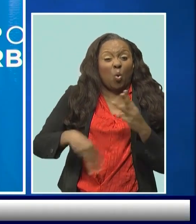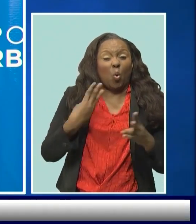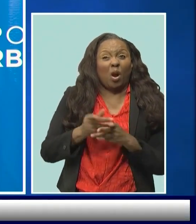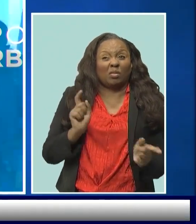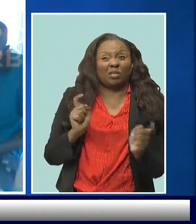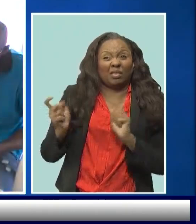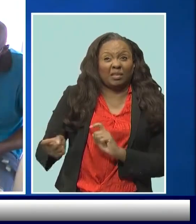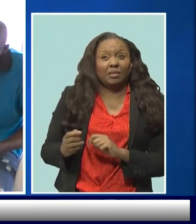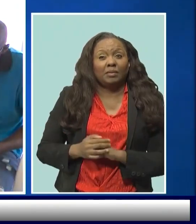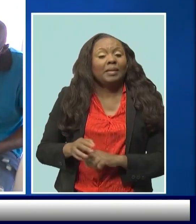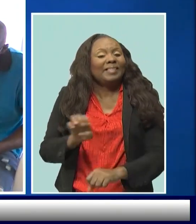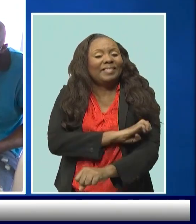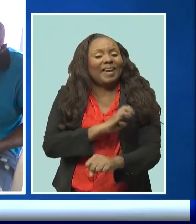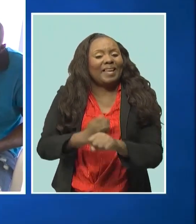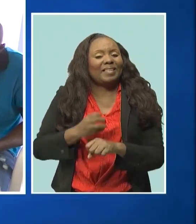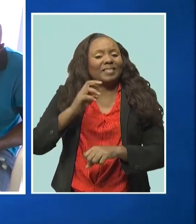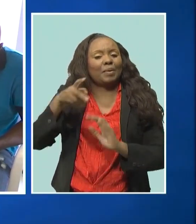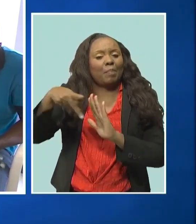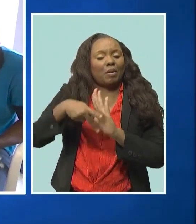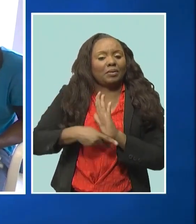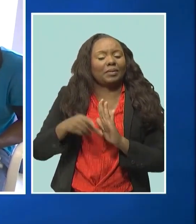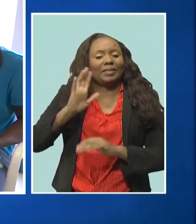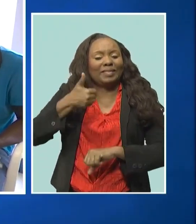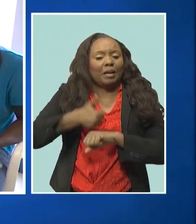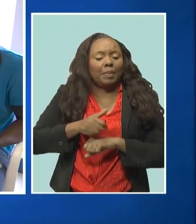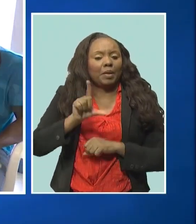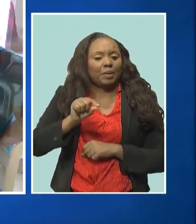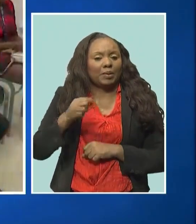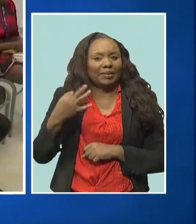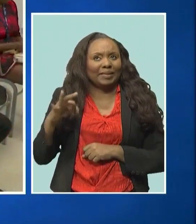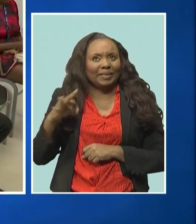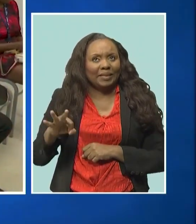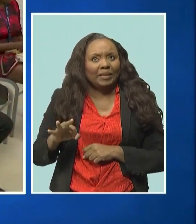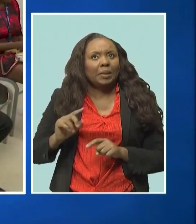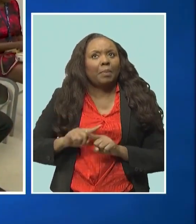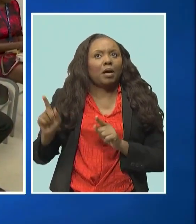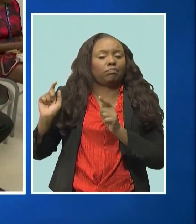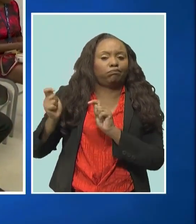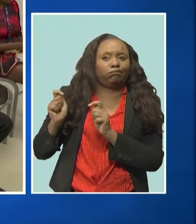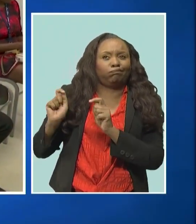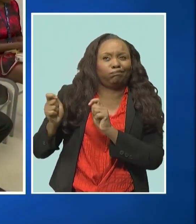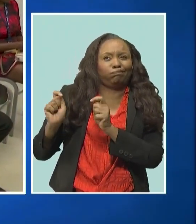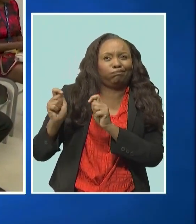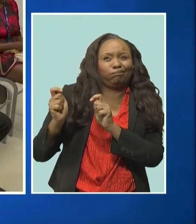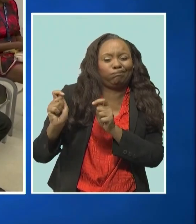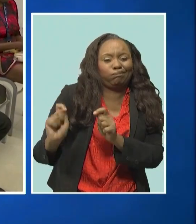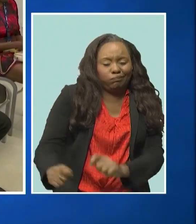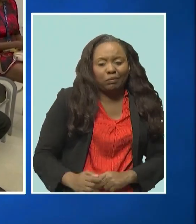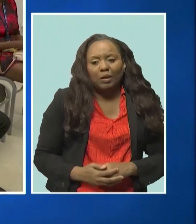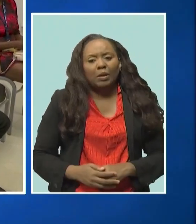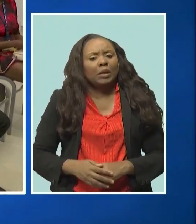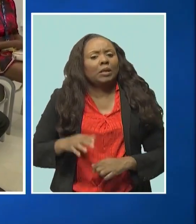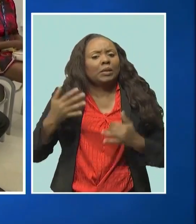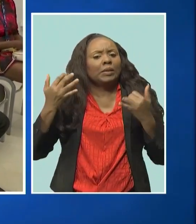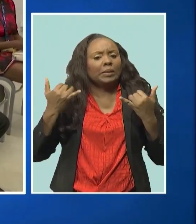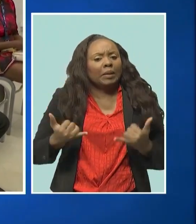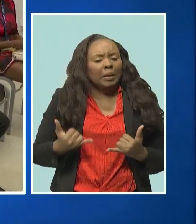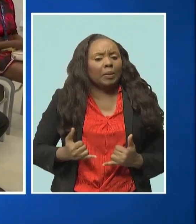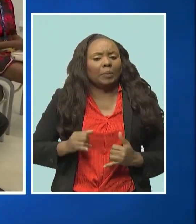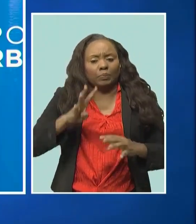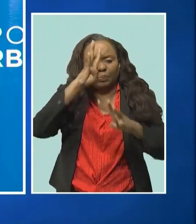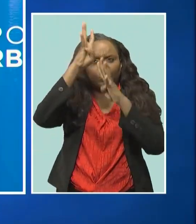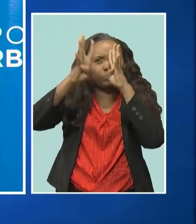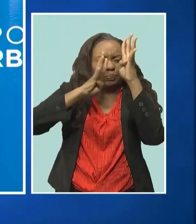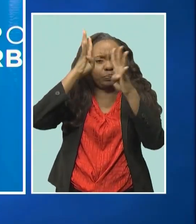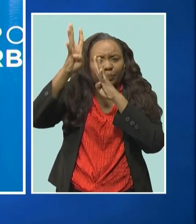implemented. She says change is constant and innovation is now a major part of the conversations, and gave this update.